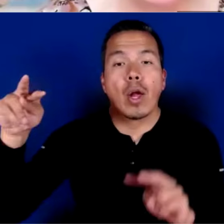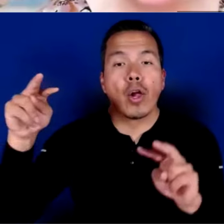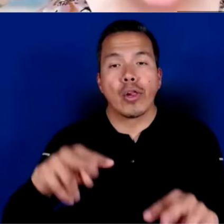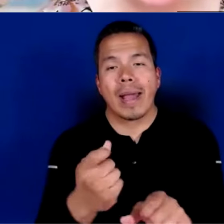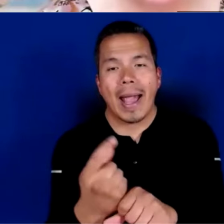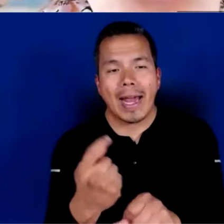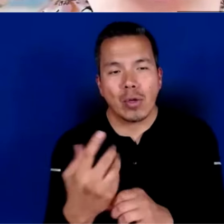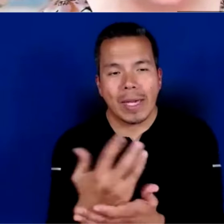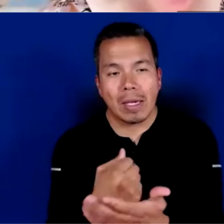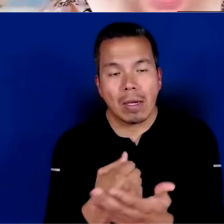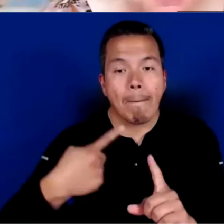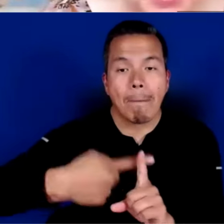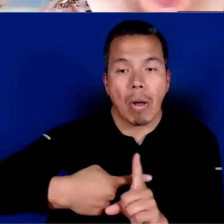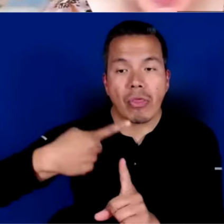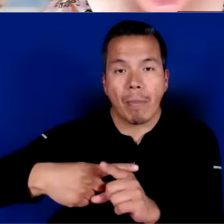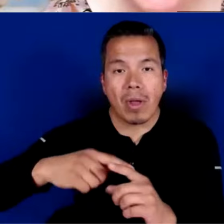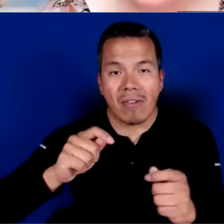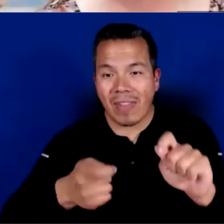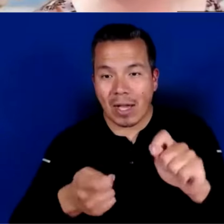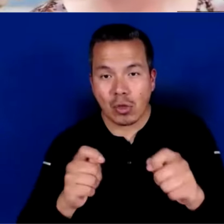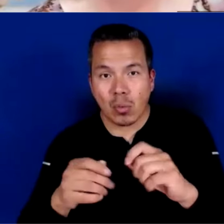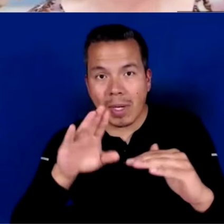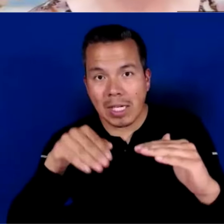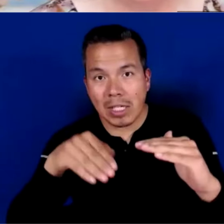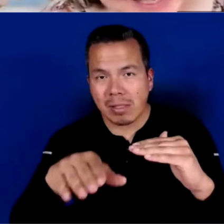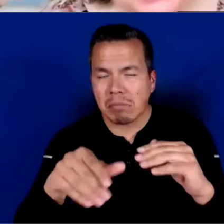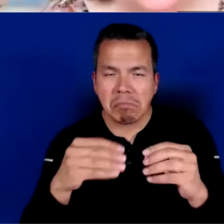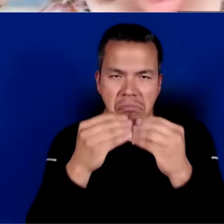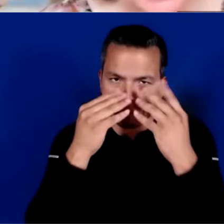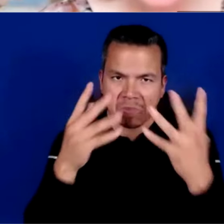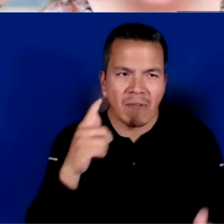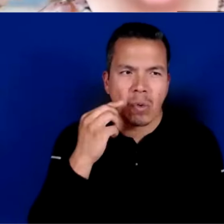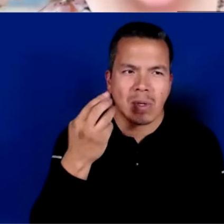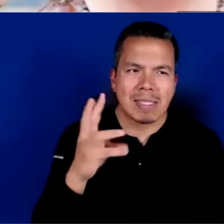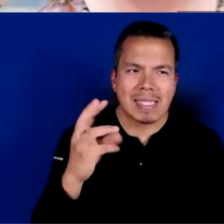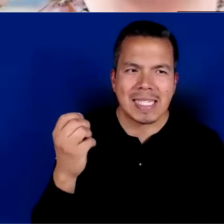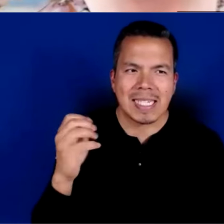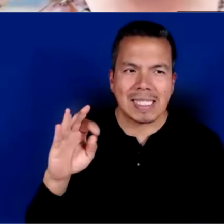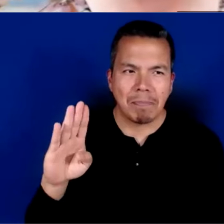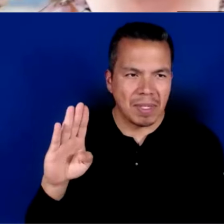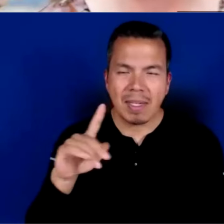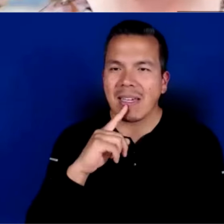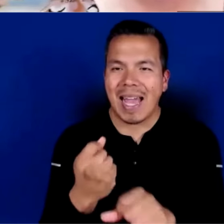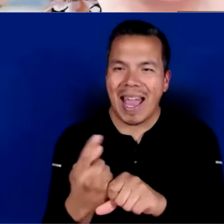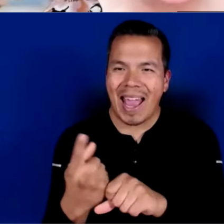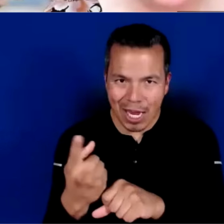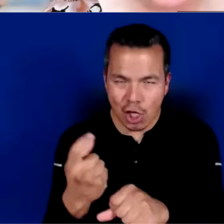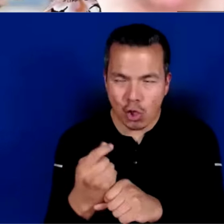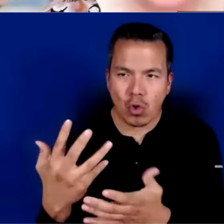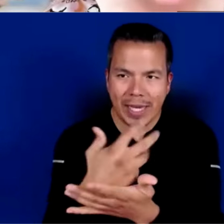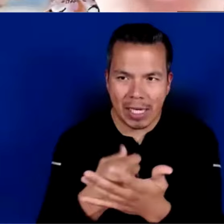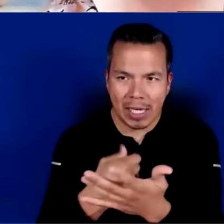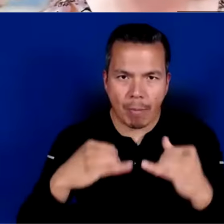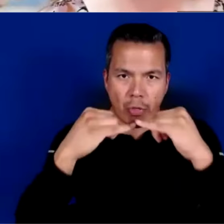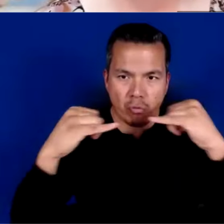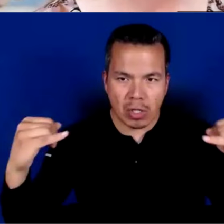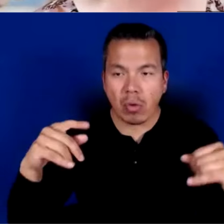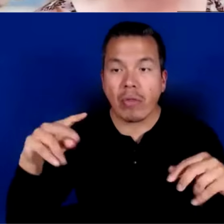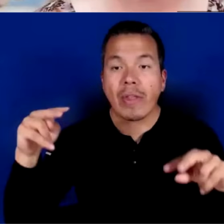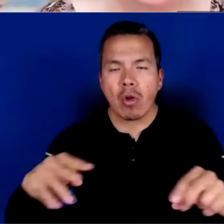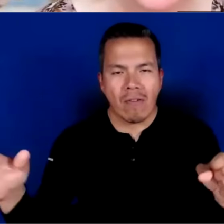month-to-month fluctuations don't matter for 1619B. It's an annual income threshold. So that's what they're going to look at. How much did you earn for the